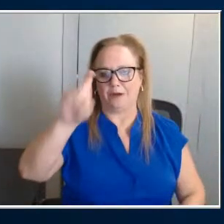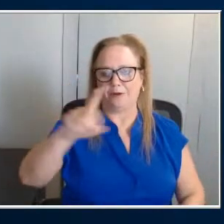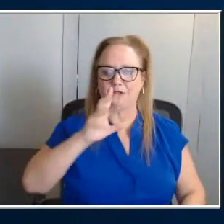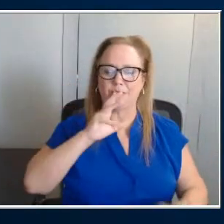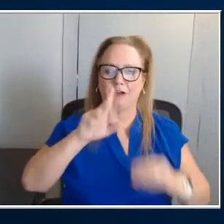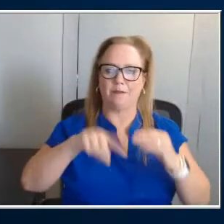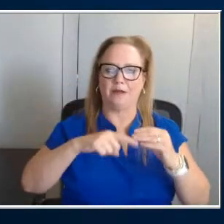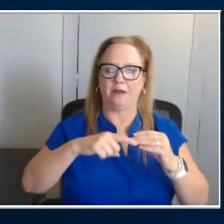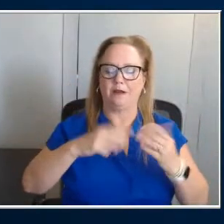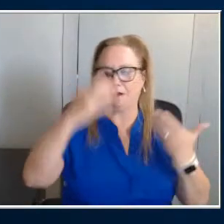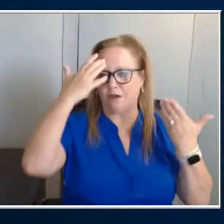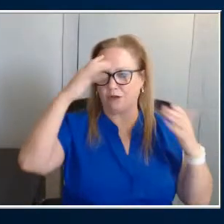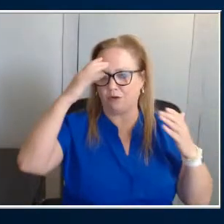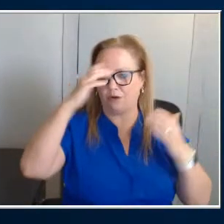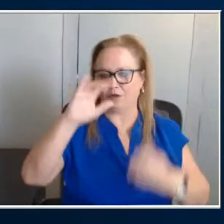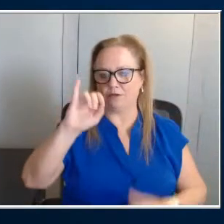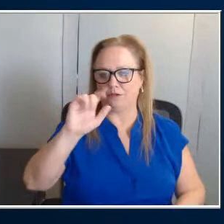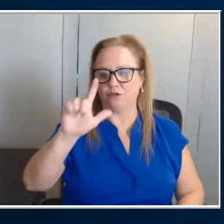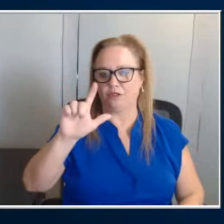about unknowns, Jill Chadwick.